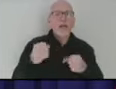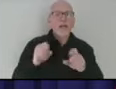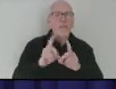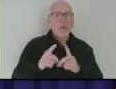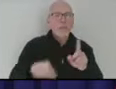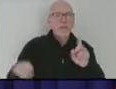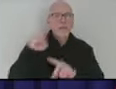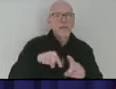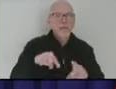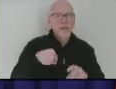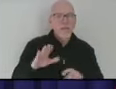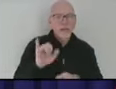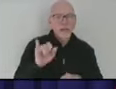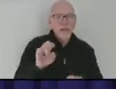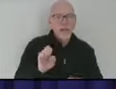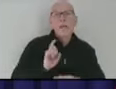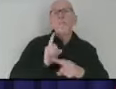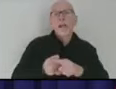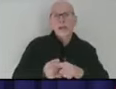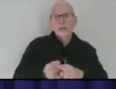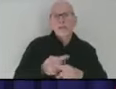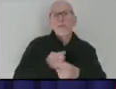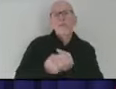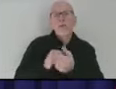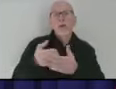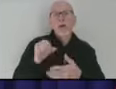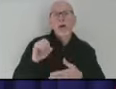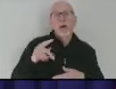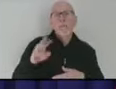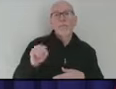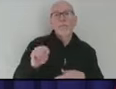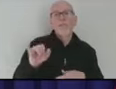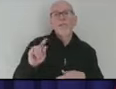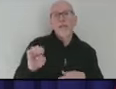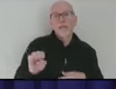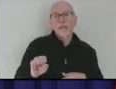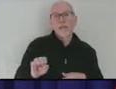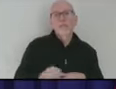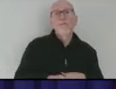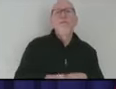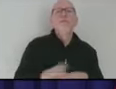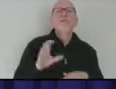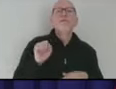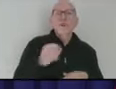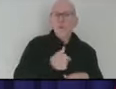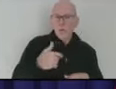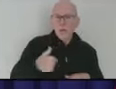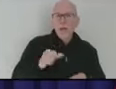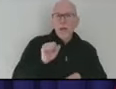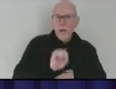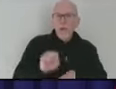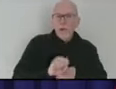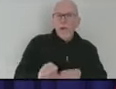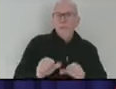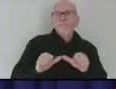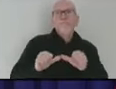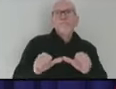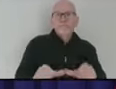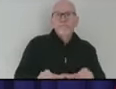the state, and also supporting all the Optum sites across the state. So we are working continuously